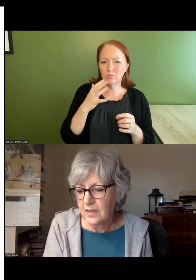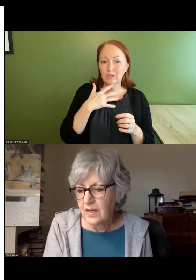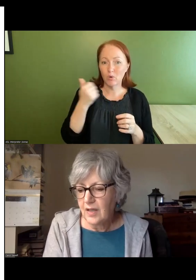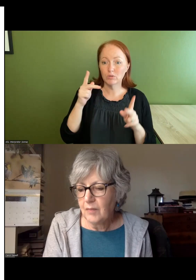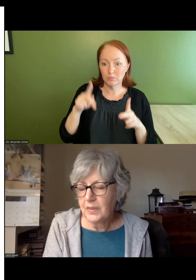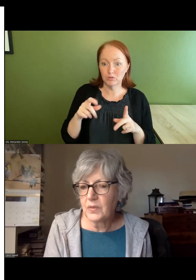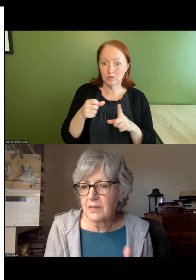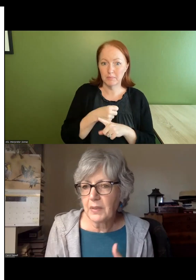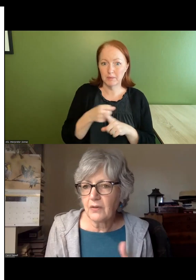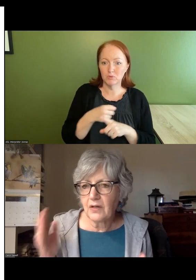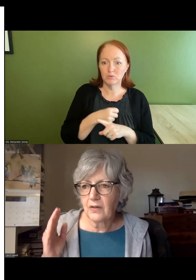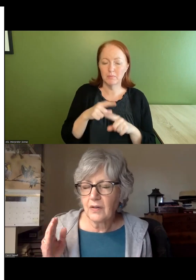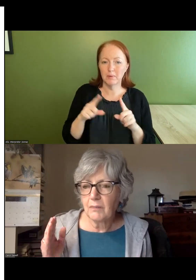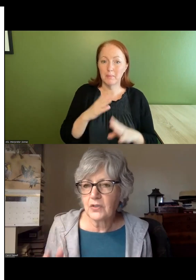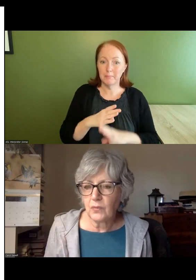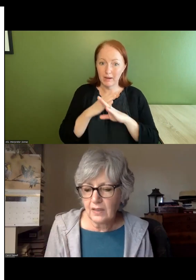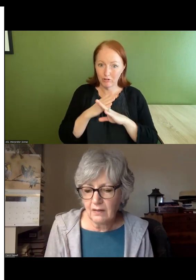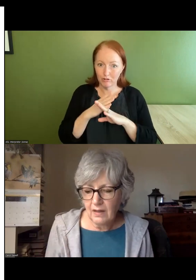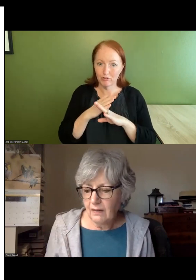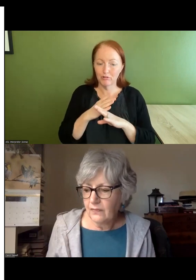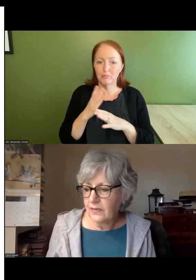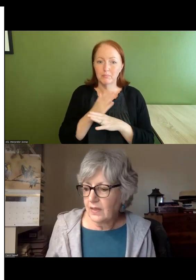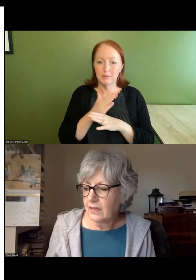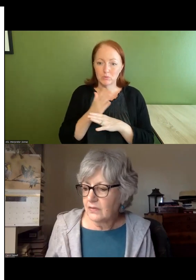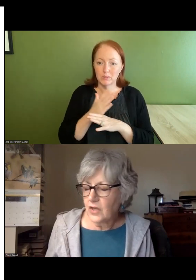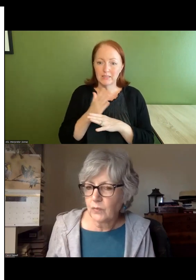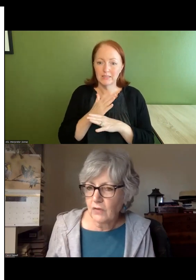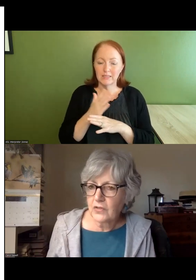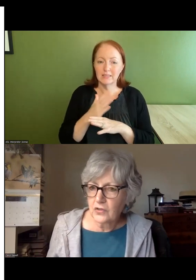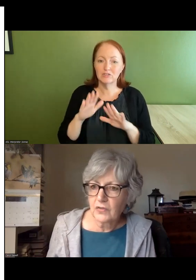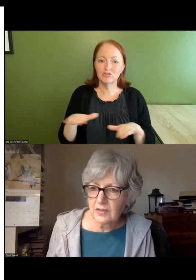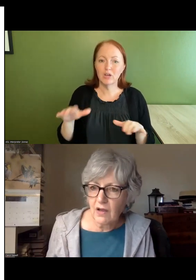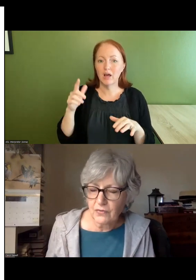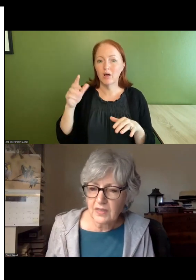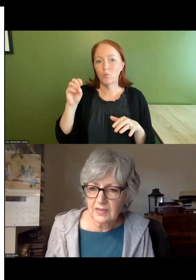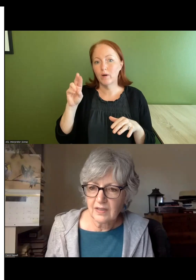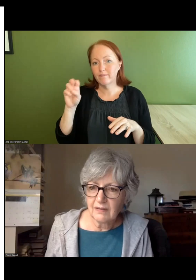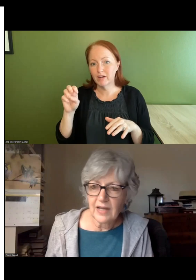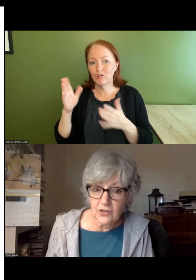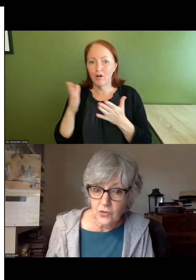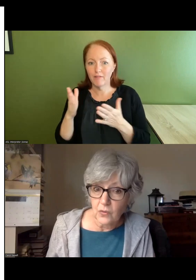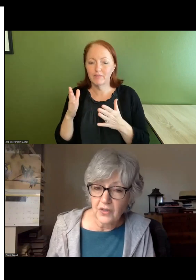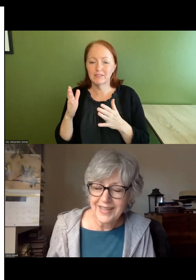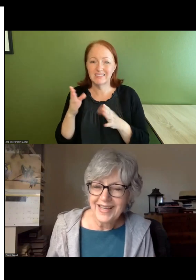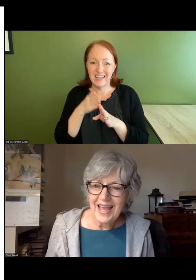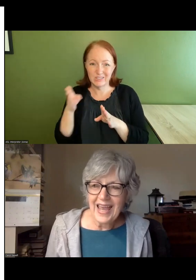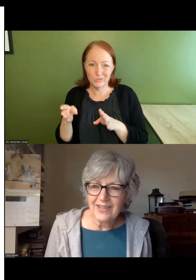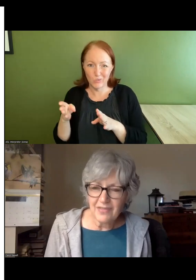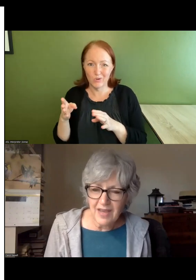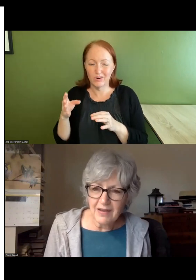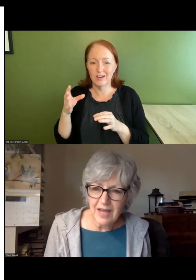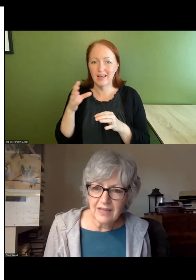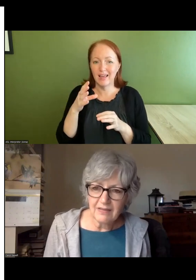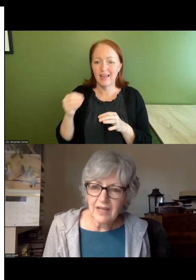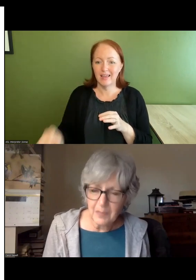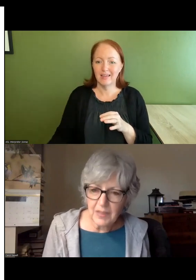abused. But there was a barrier between the Child Welfare Service office next door and